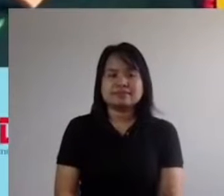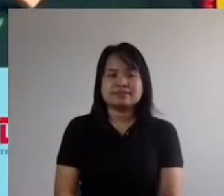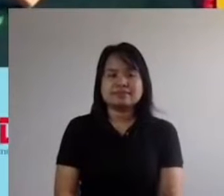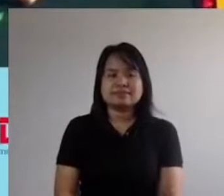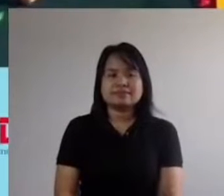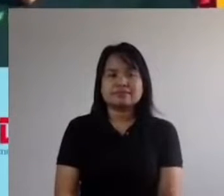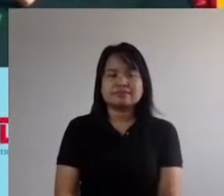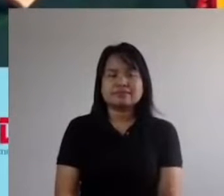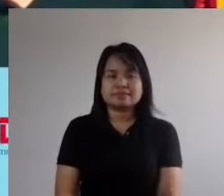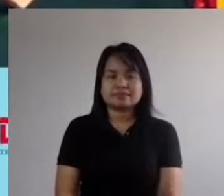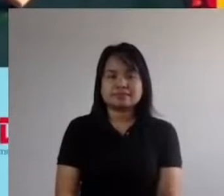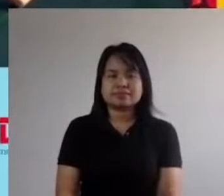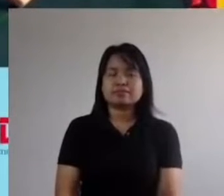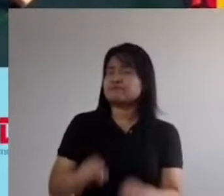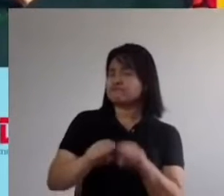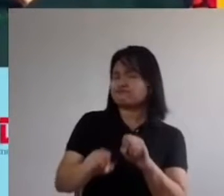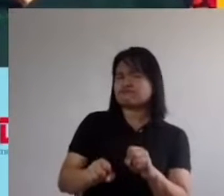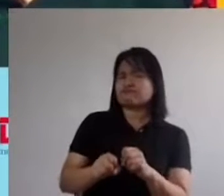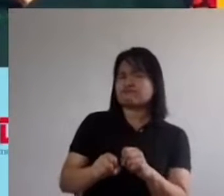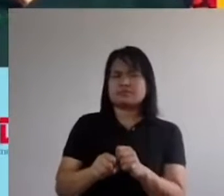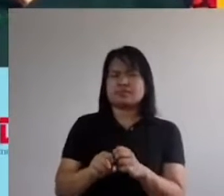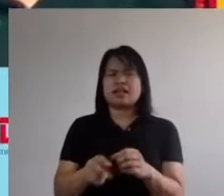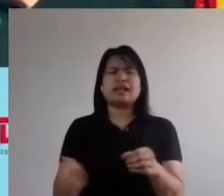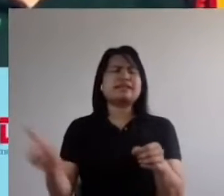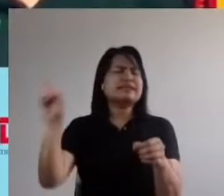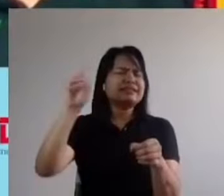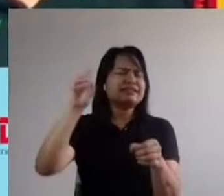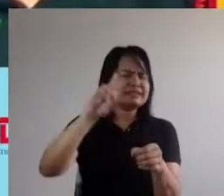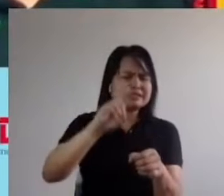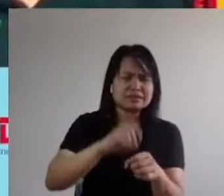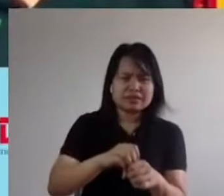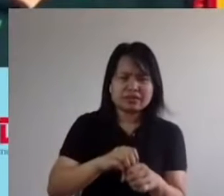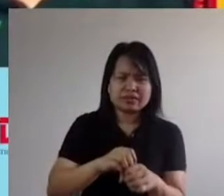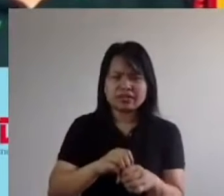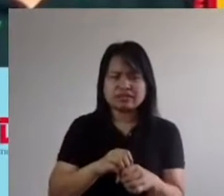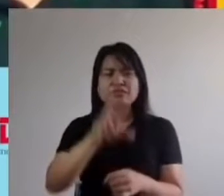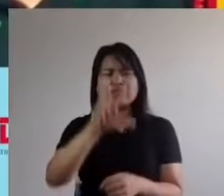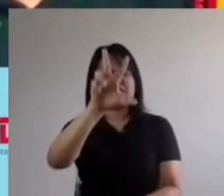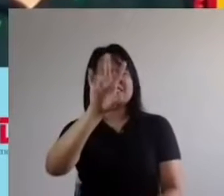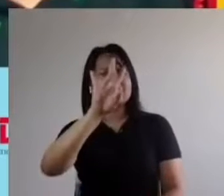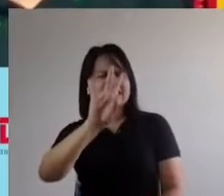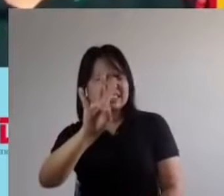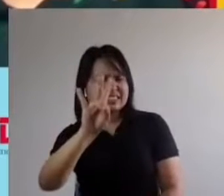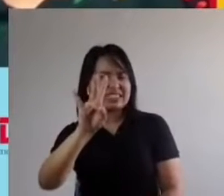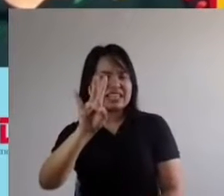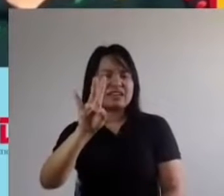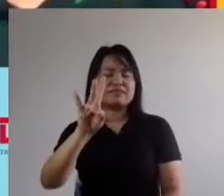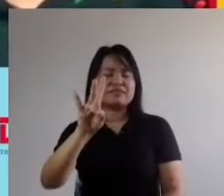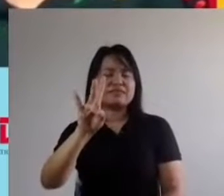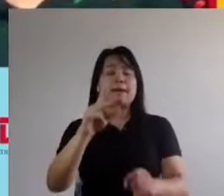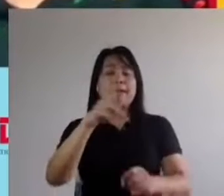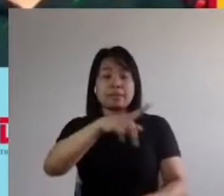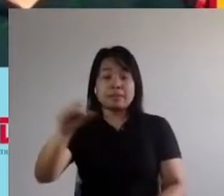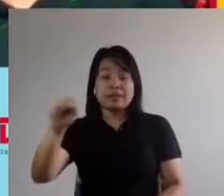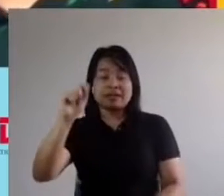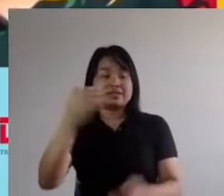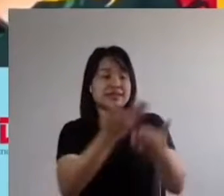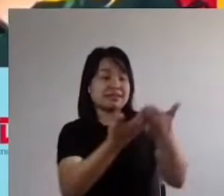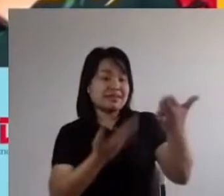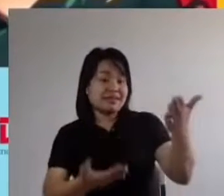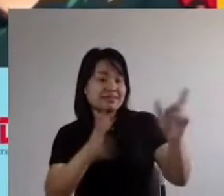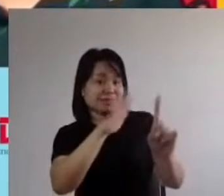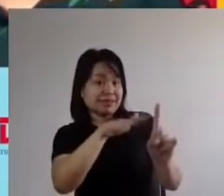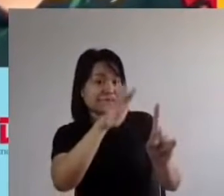So, the downloading and integration of 37 PPST indicators in the RPMS of teachers is